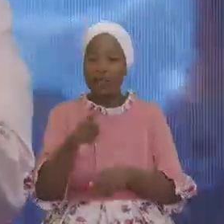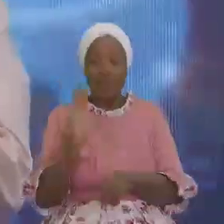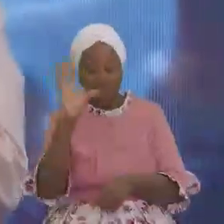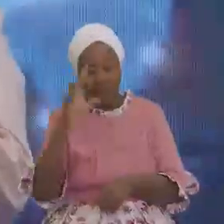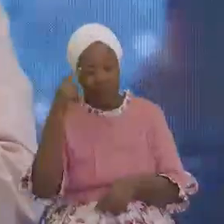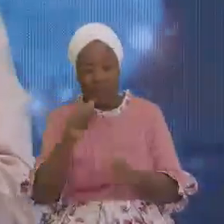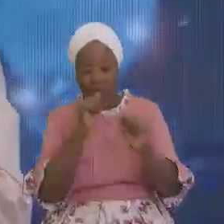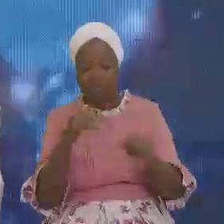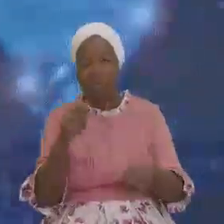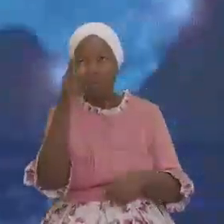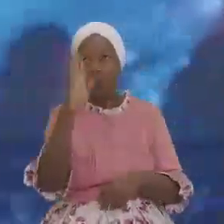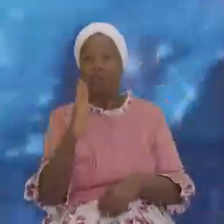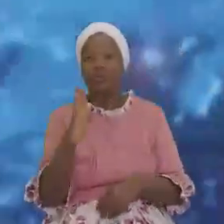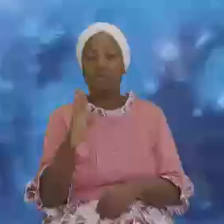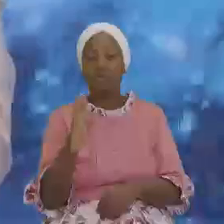blessing of God,